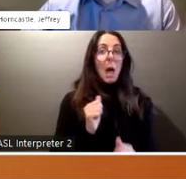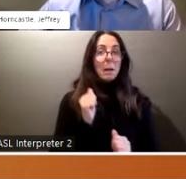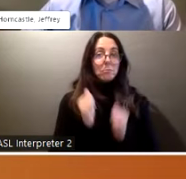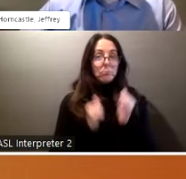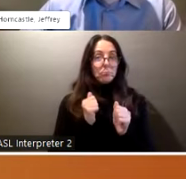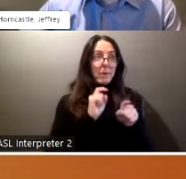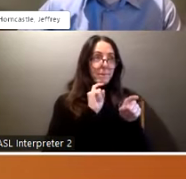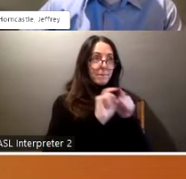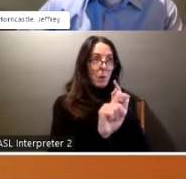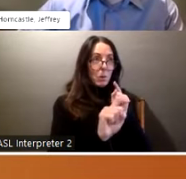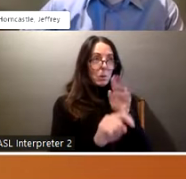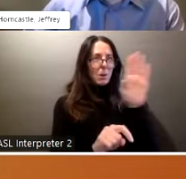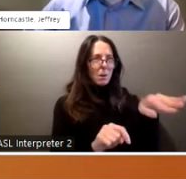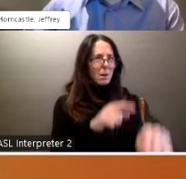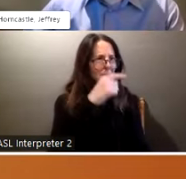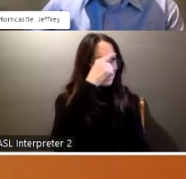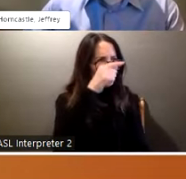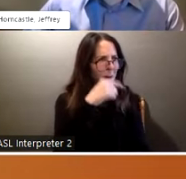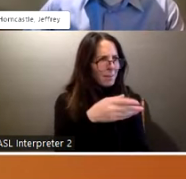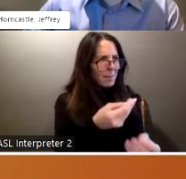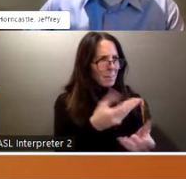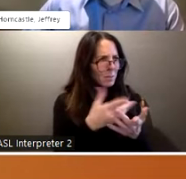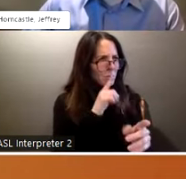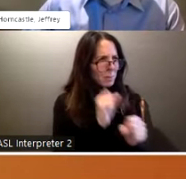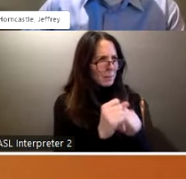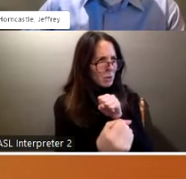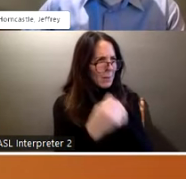if that message actually came from them or not.